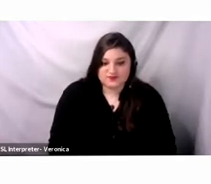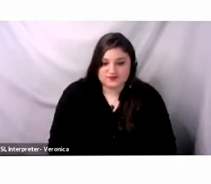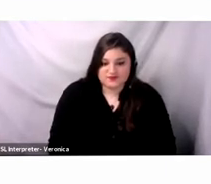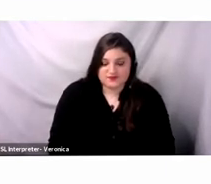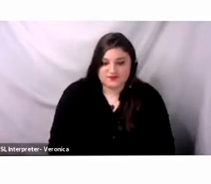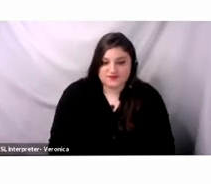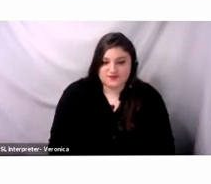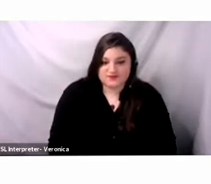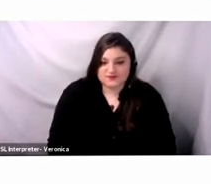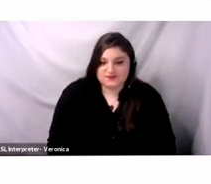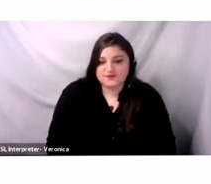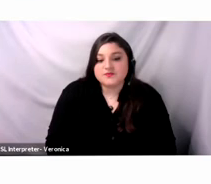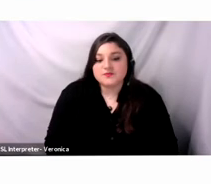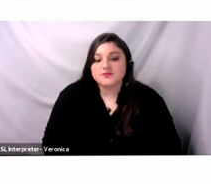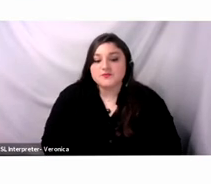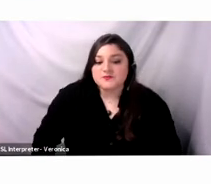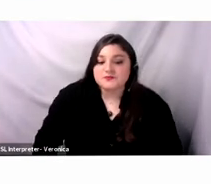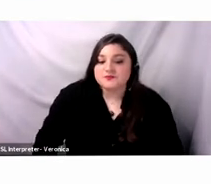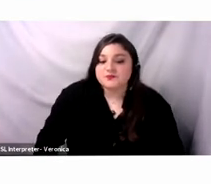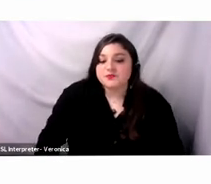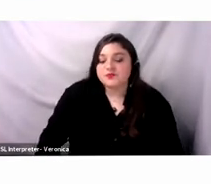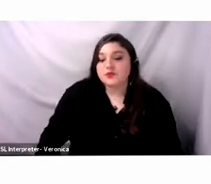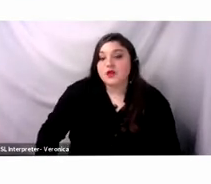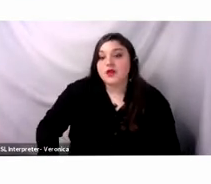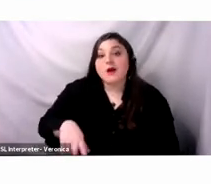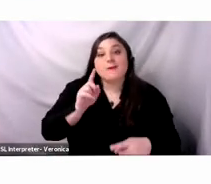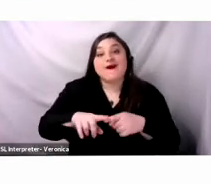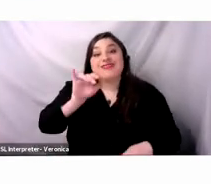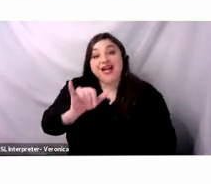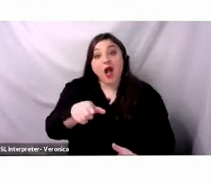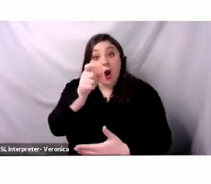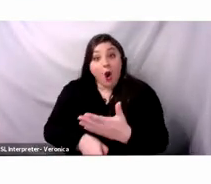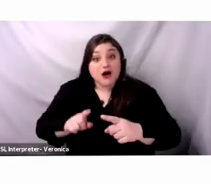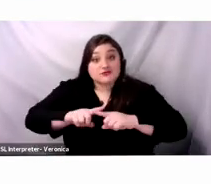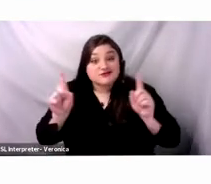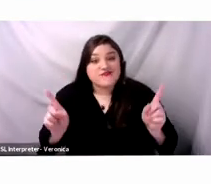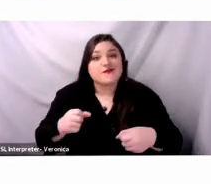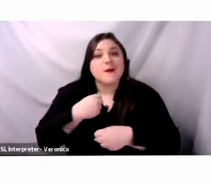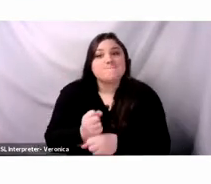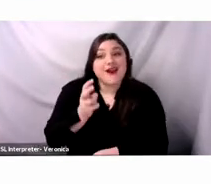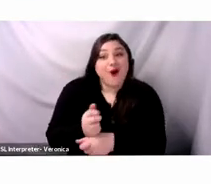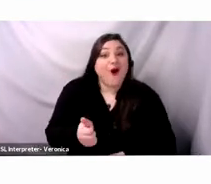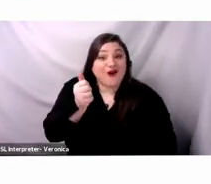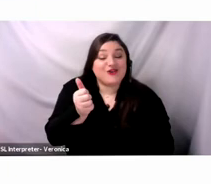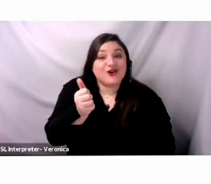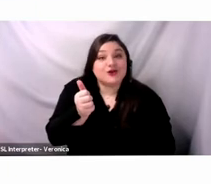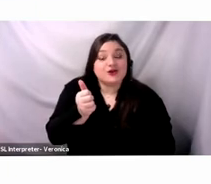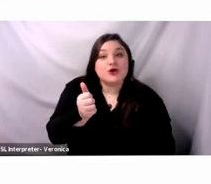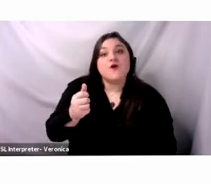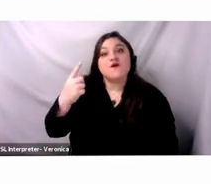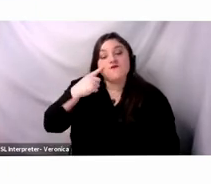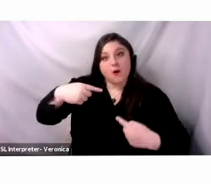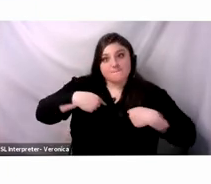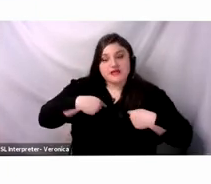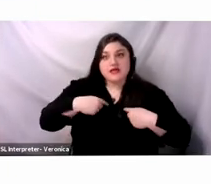harder to like say, okay, I am going to give this hand-me-down to my